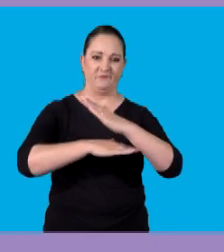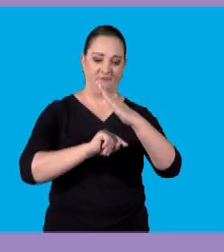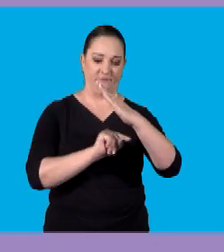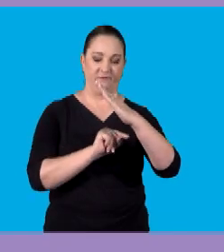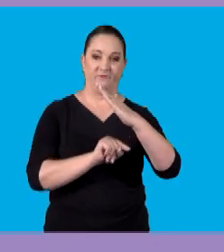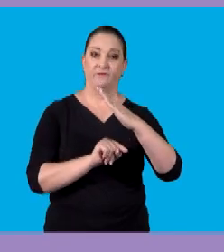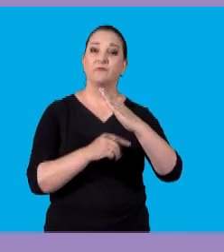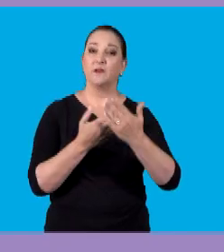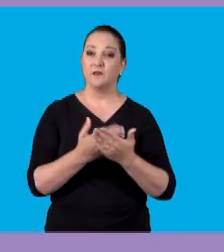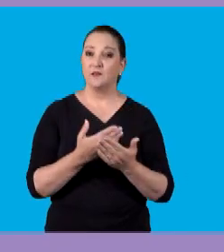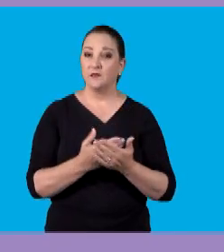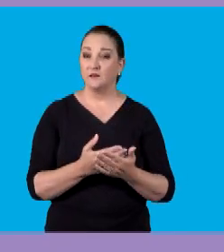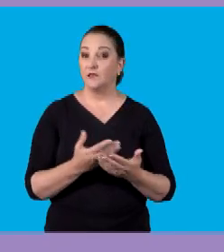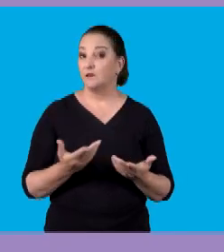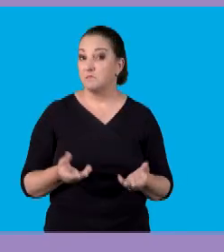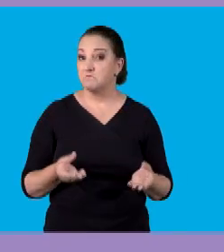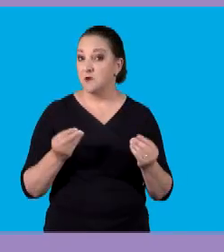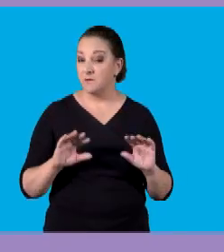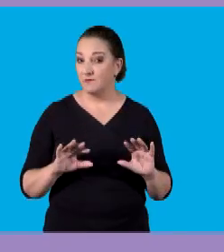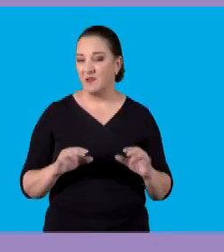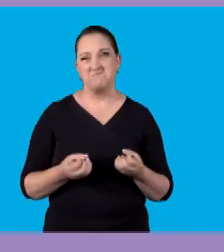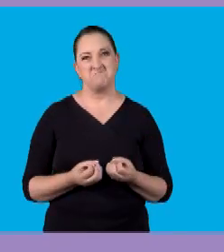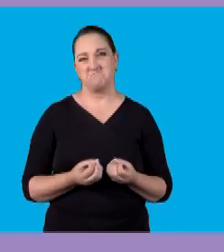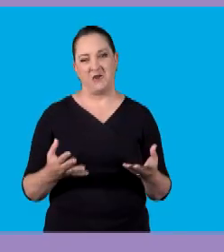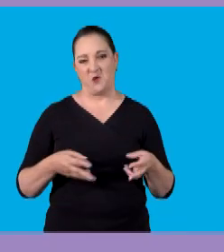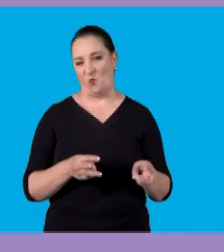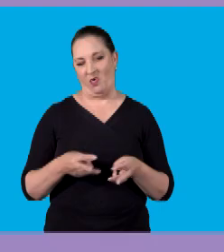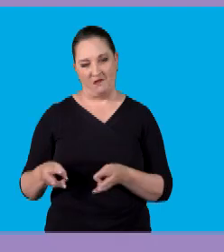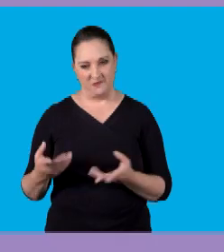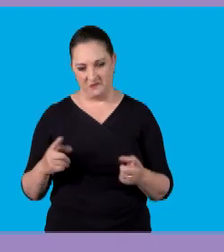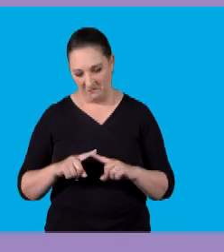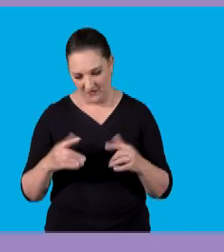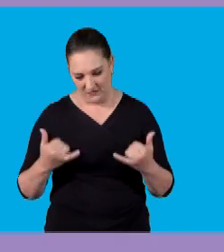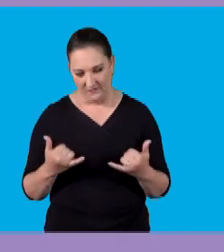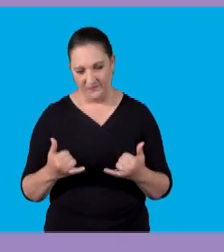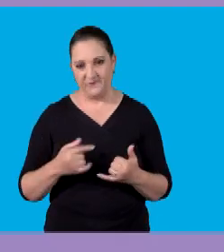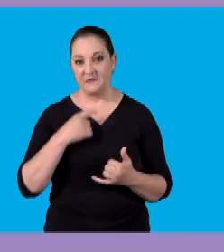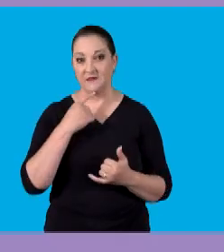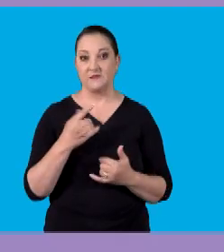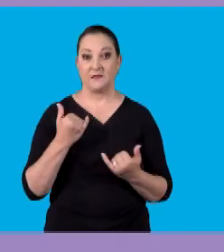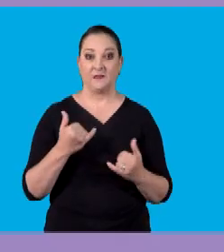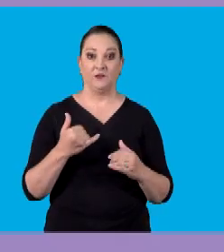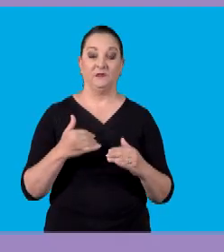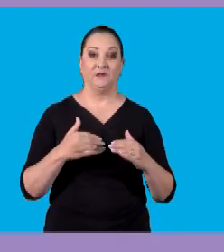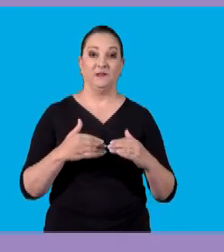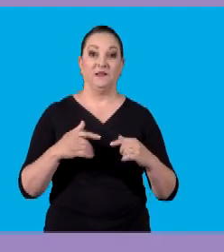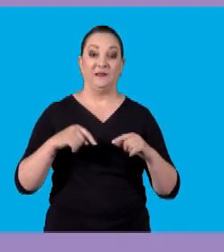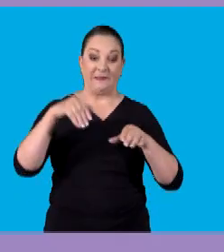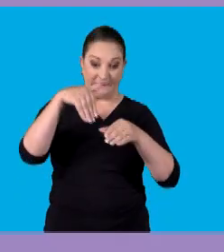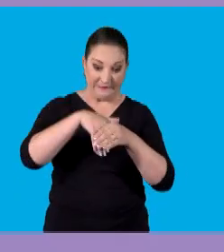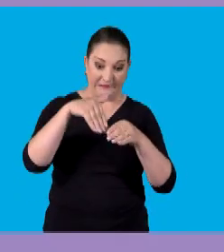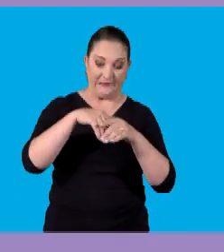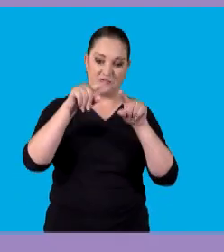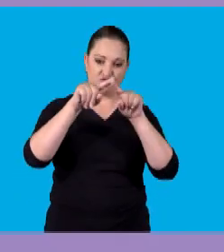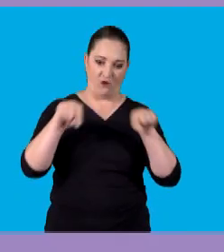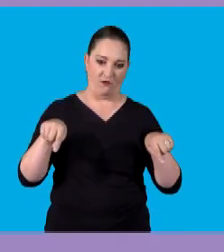D, again, can be found here using many ways. The first way that we can use is that we can use the interior angles of